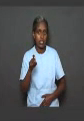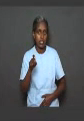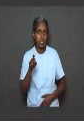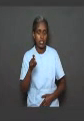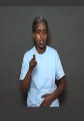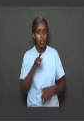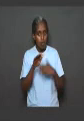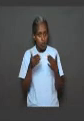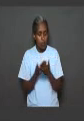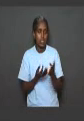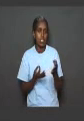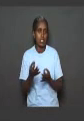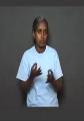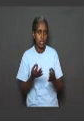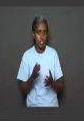out of the expression.